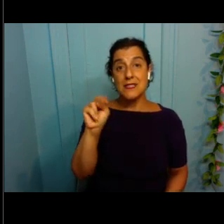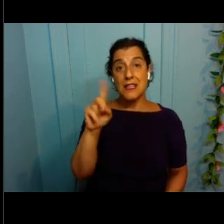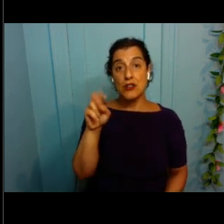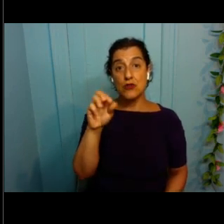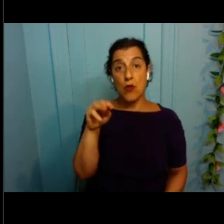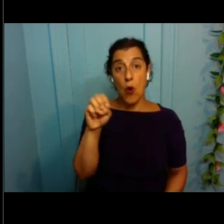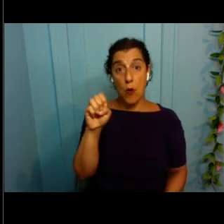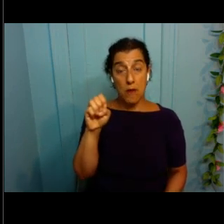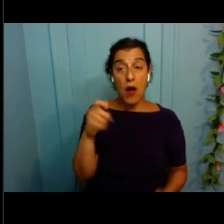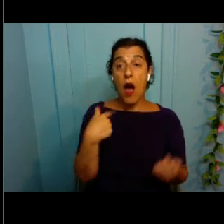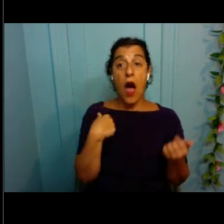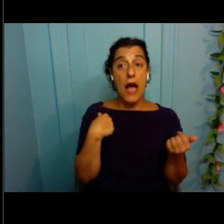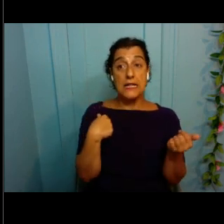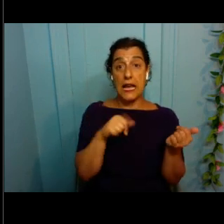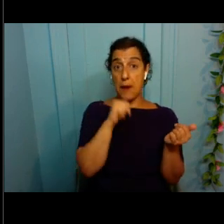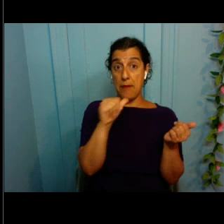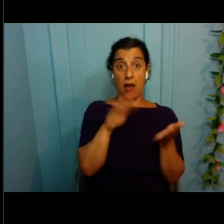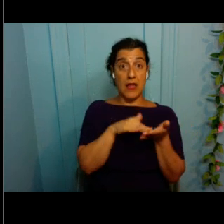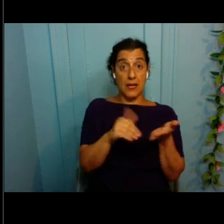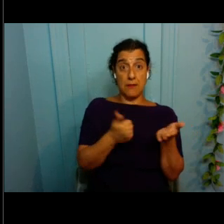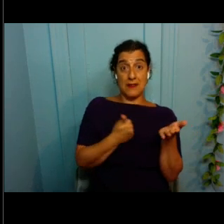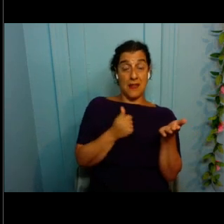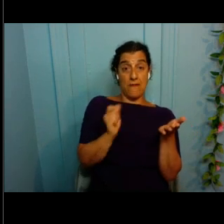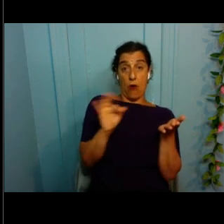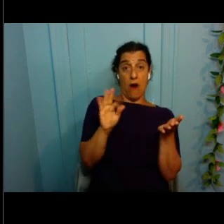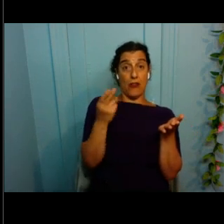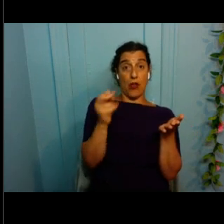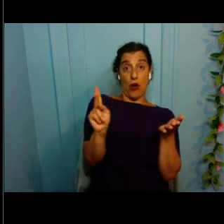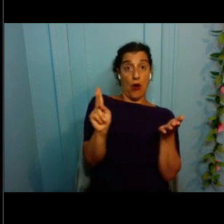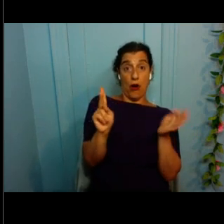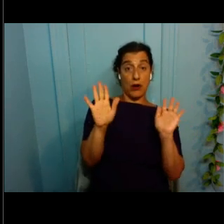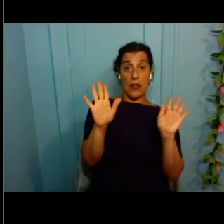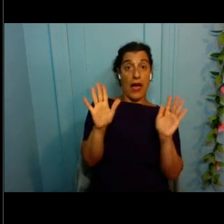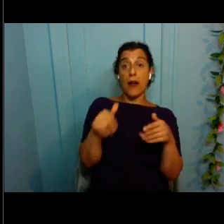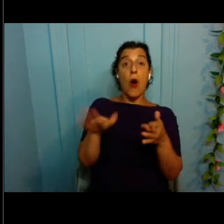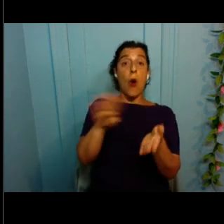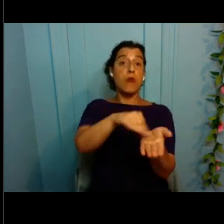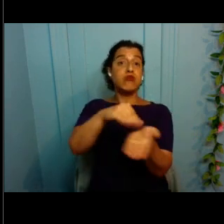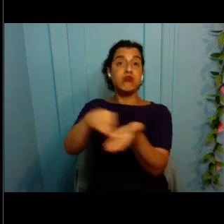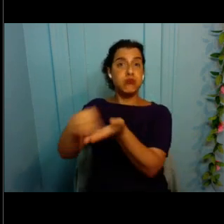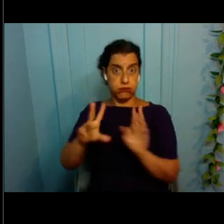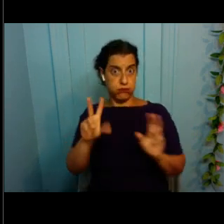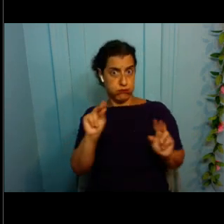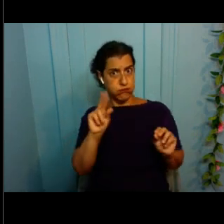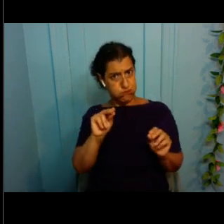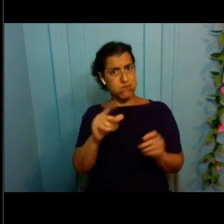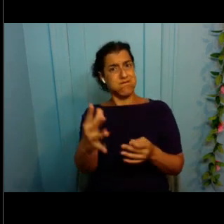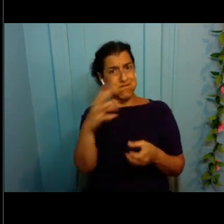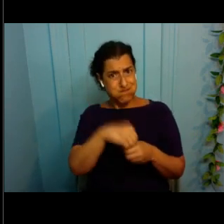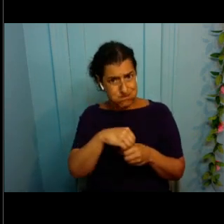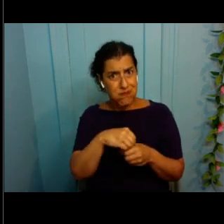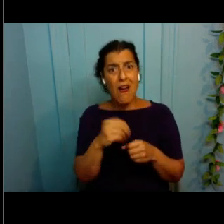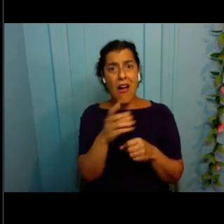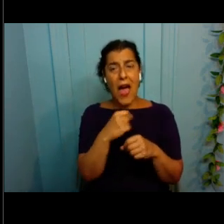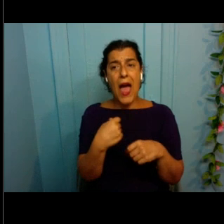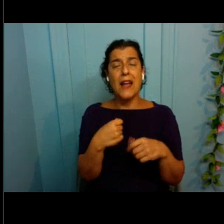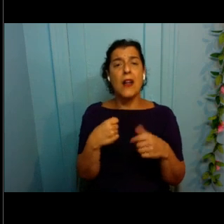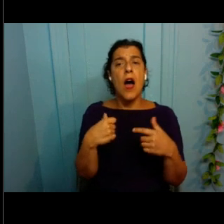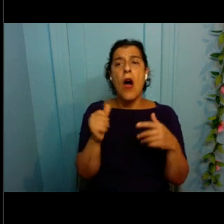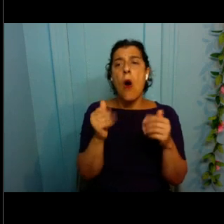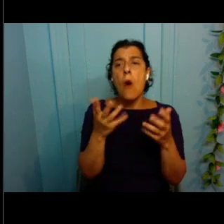I'm not letting myself off the hook, and we're not letting the field off the hook, and I'm not letting the students off the hook, and making it easy to push things